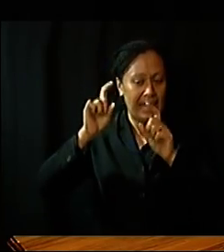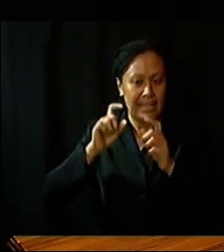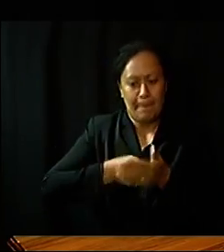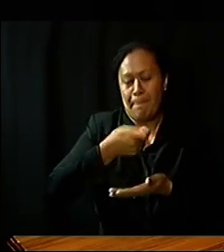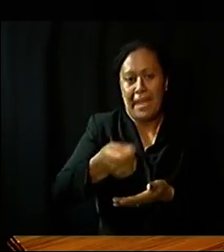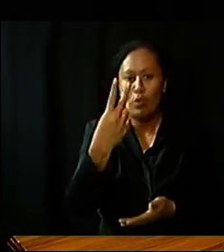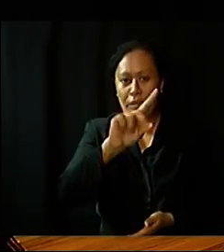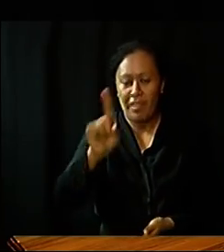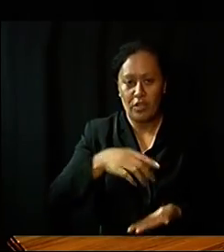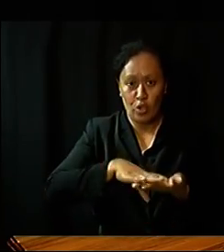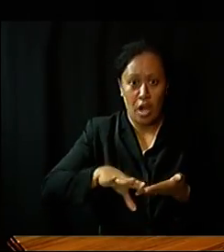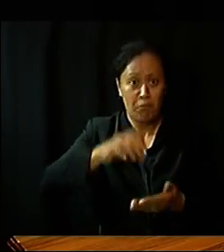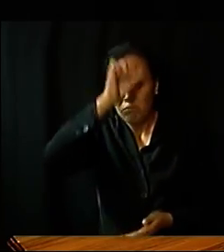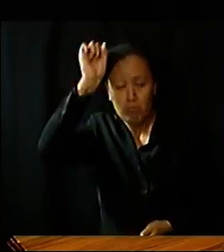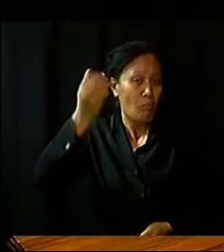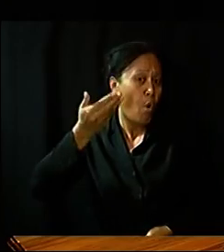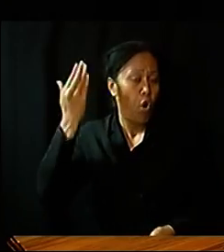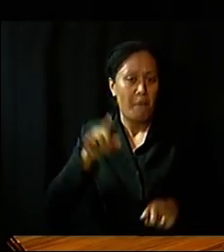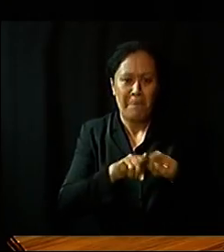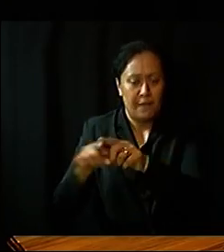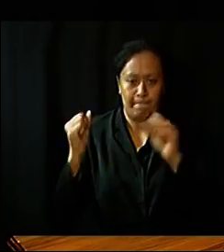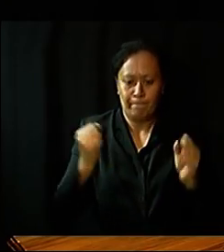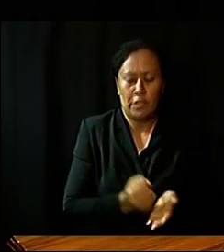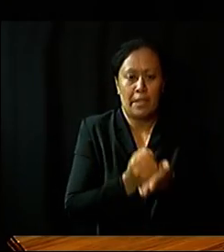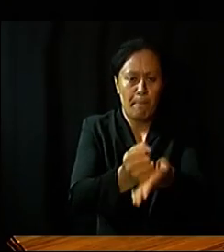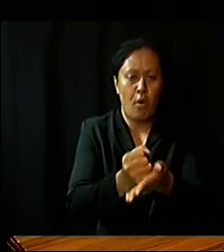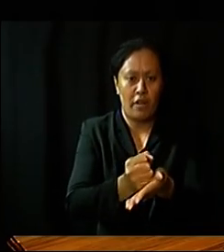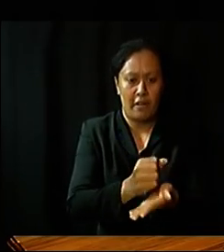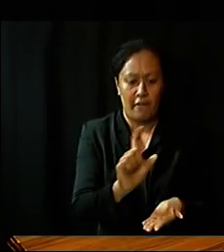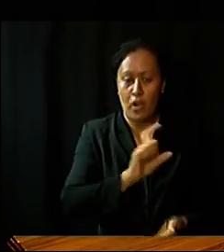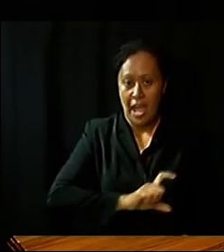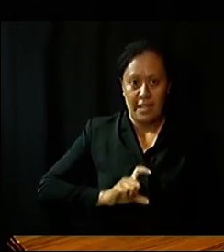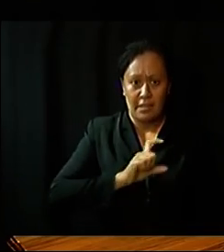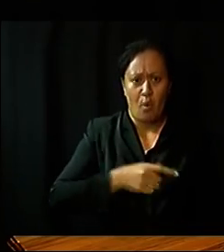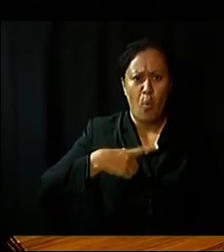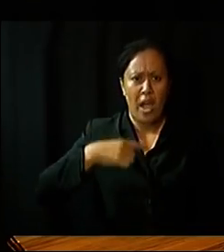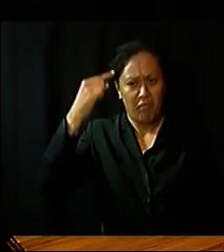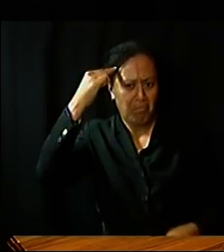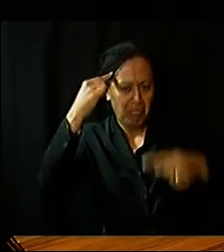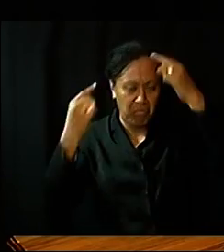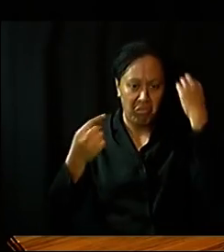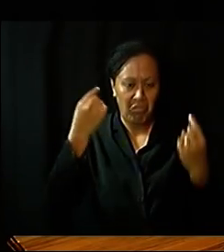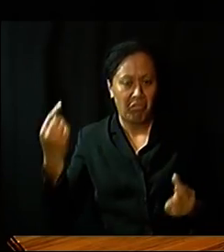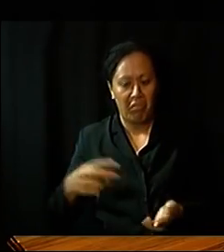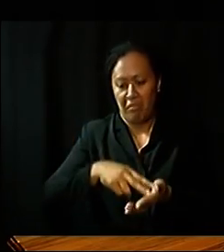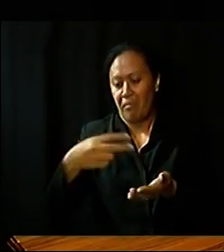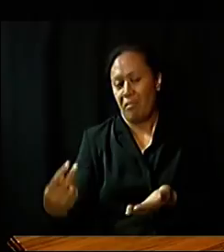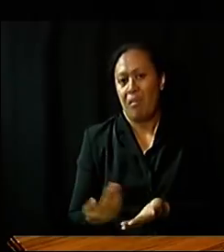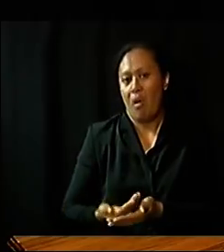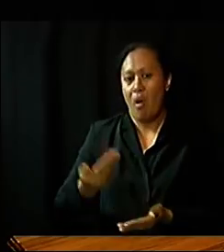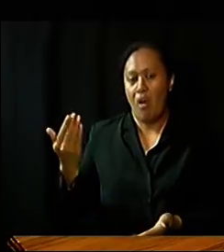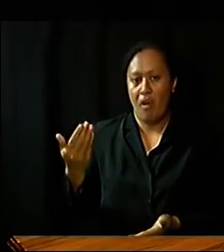$2,000. The bald head is a symbol of solidarity with cancer victims who often lose their hair when they